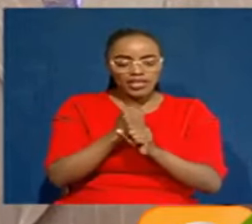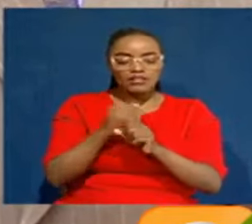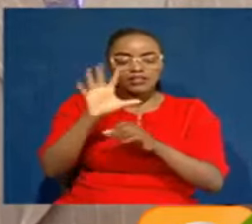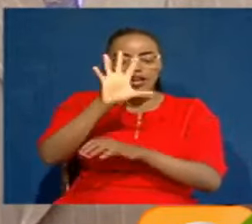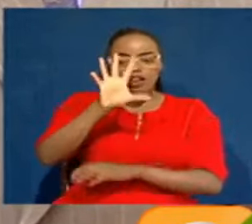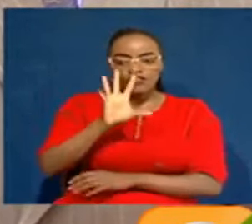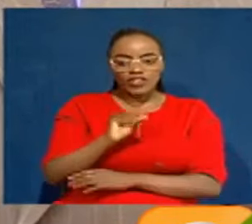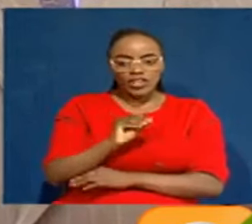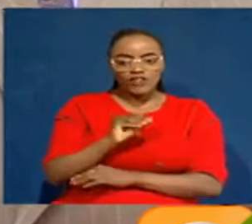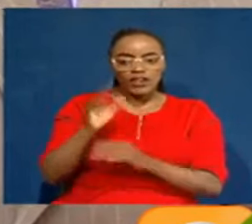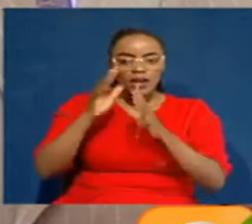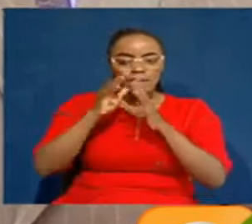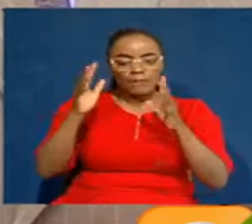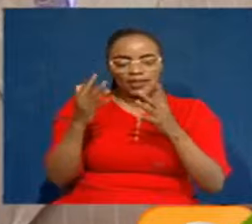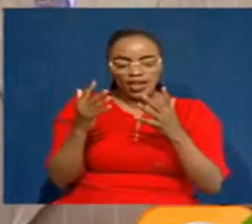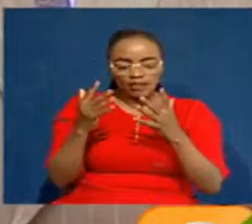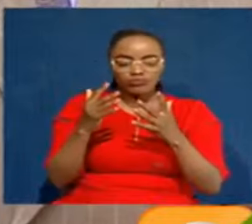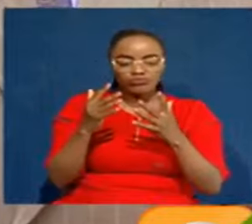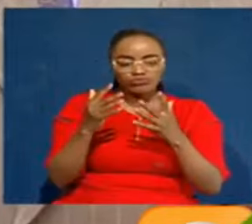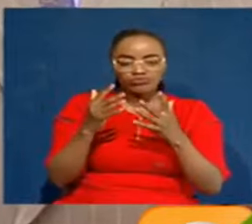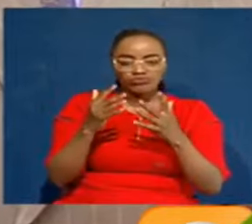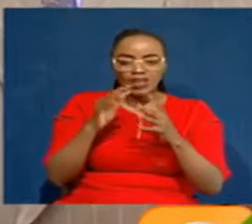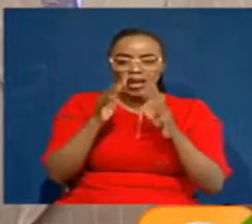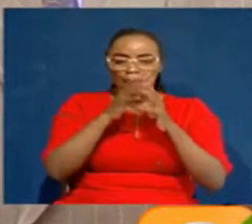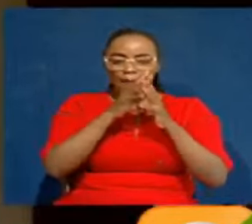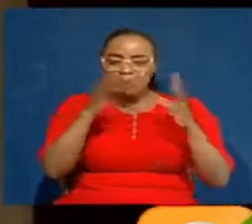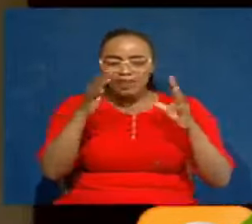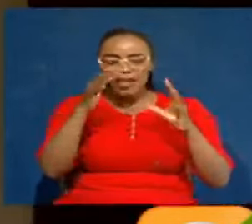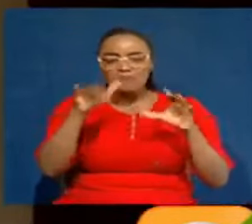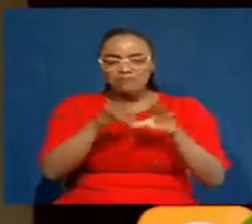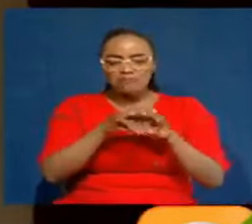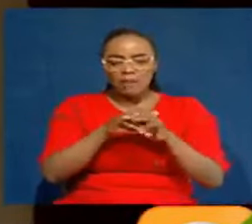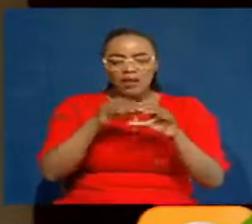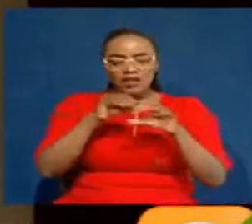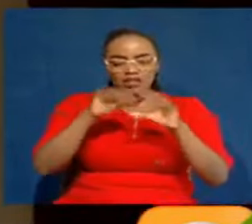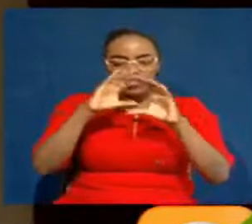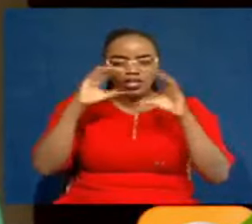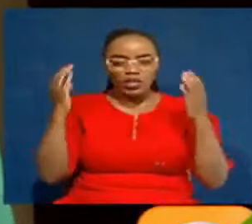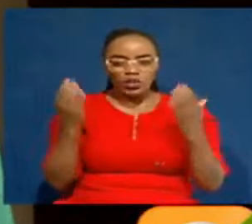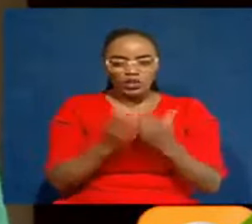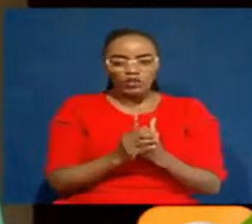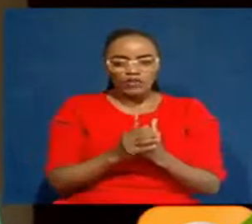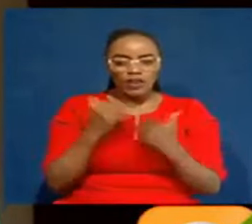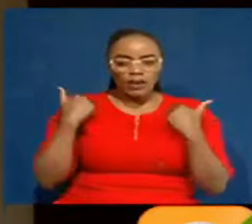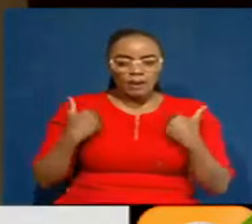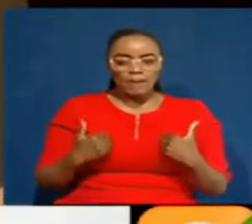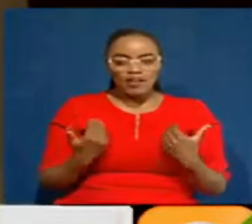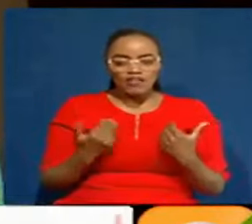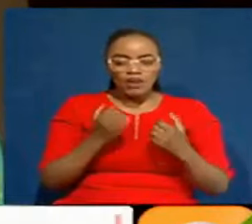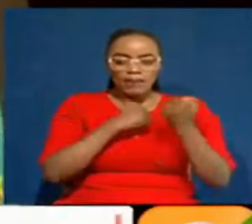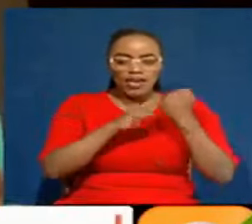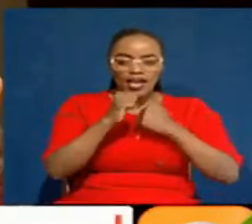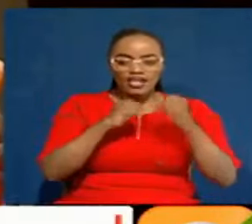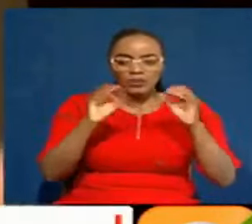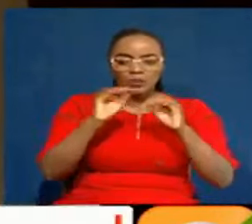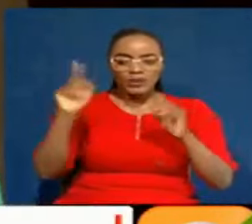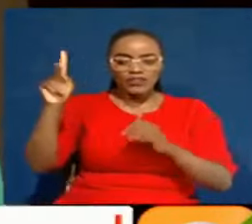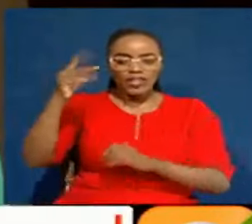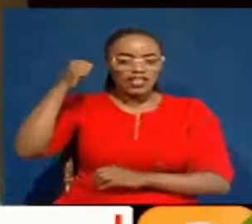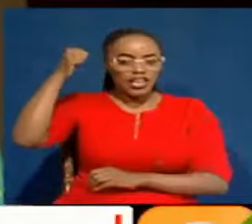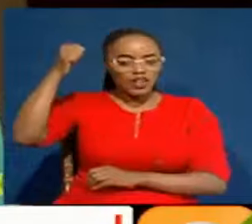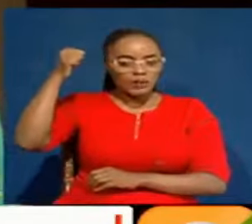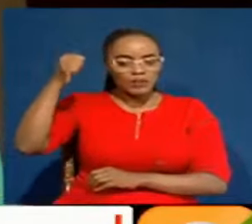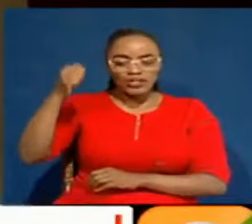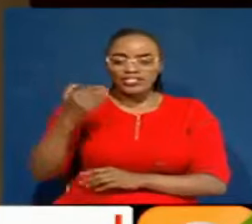continent a major player in the global arena. I'm not going to be very active in Kenyan